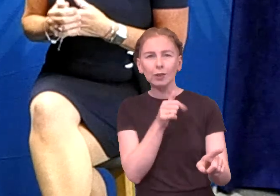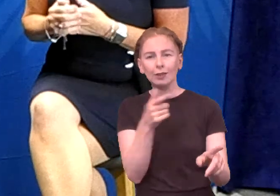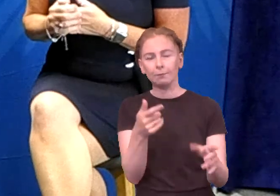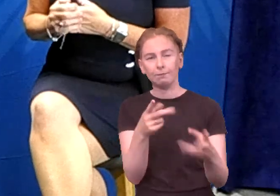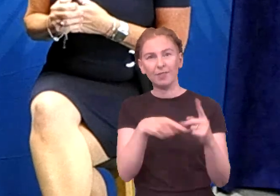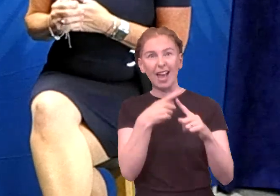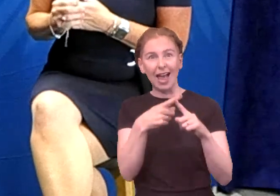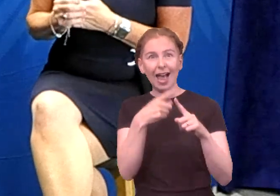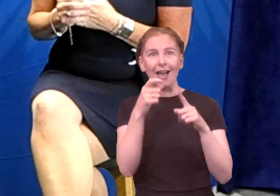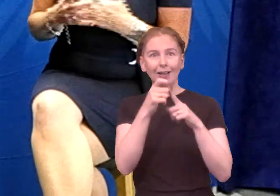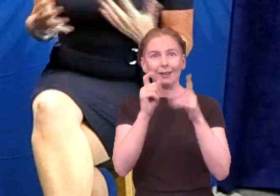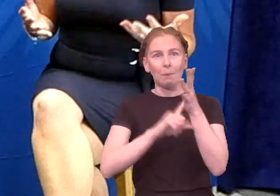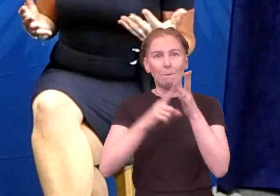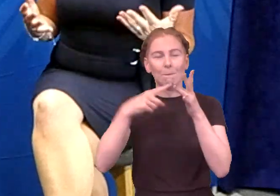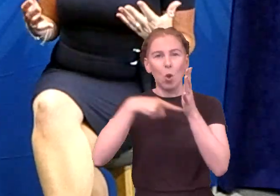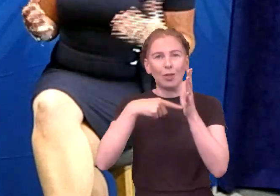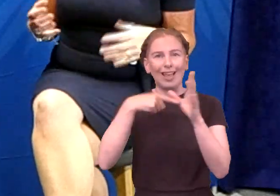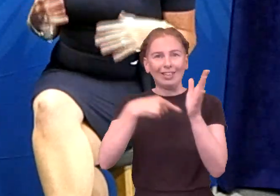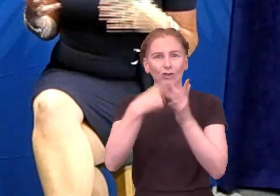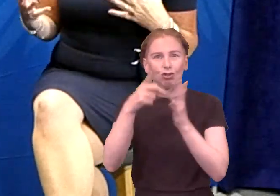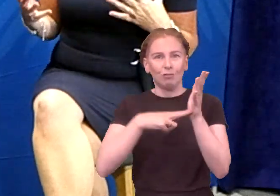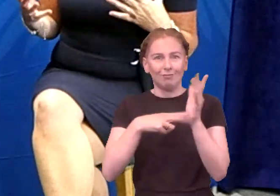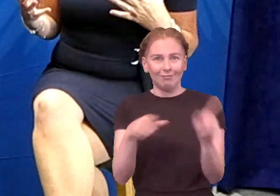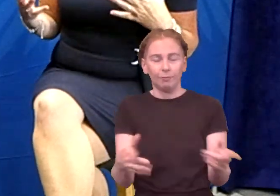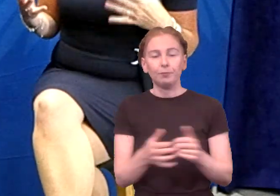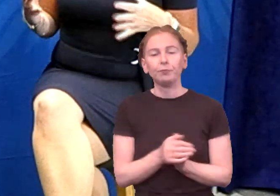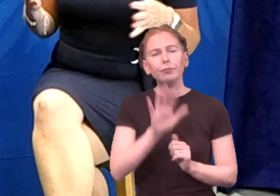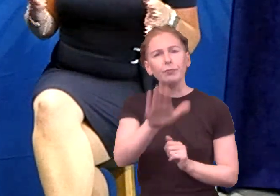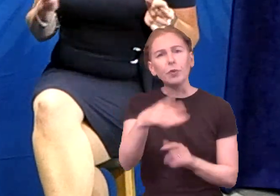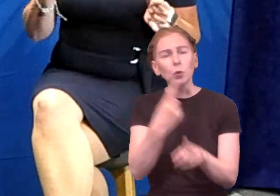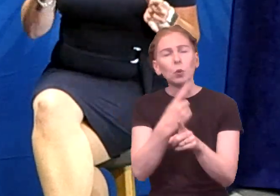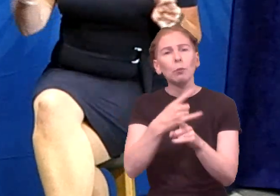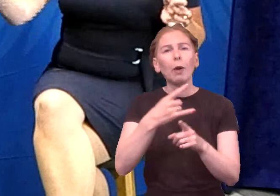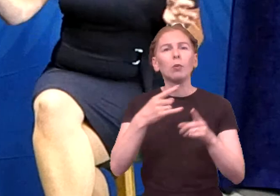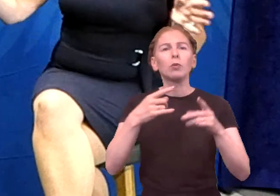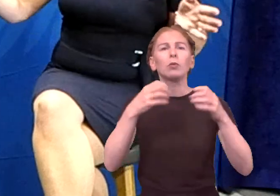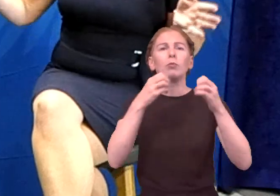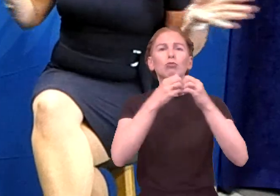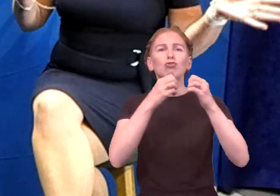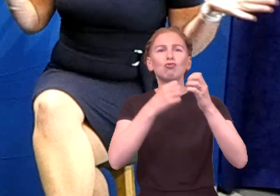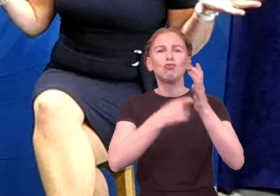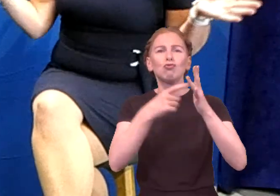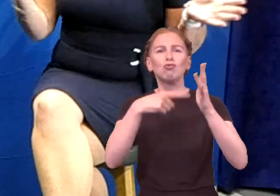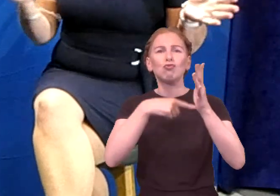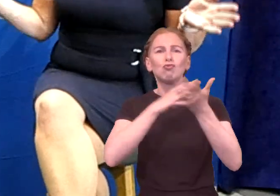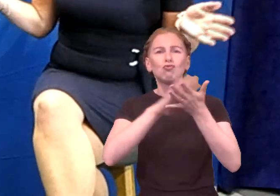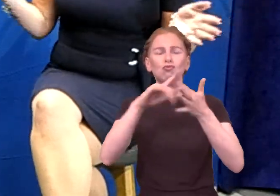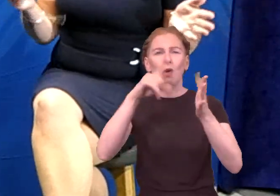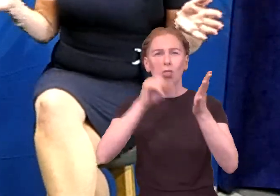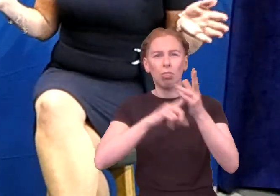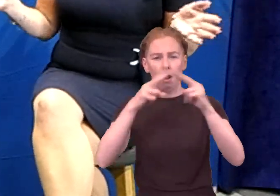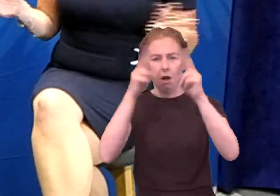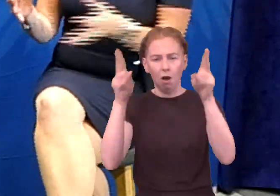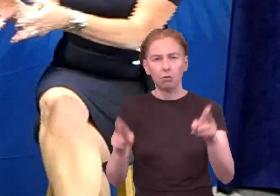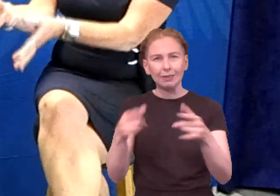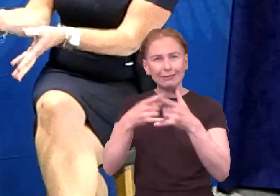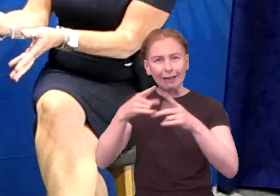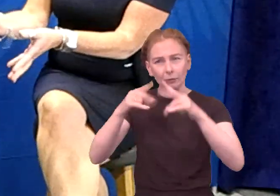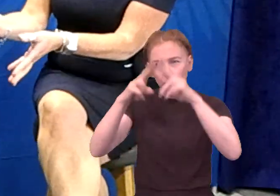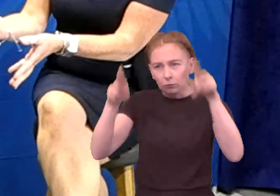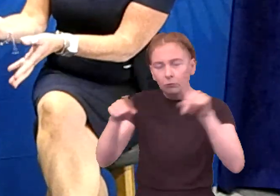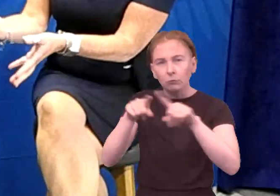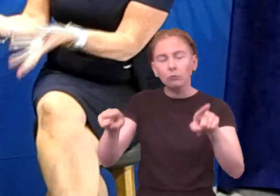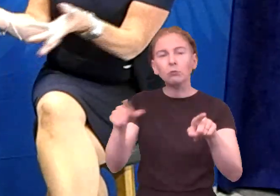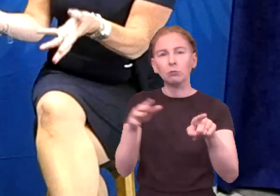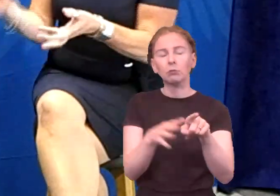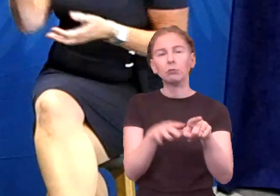about earlier on, if you live in a block of flats or in a house and you can see sort of people coming and going or condoms at the